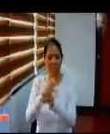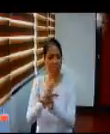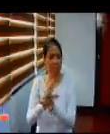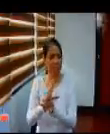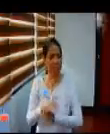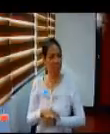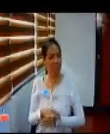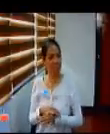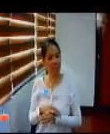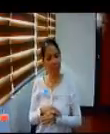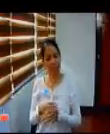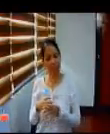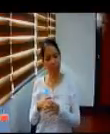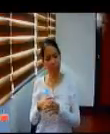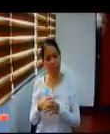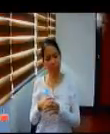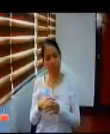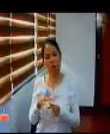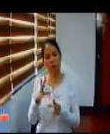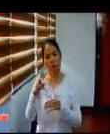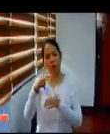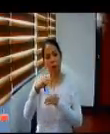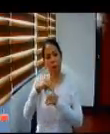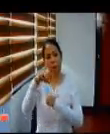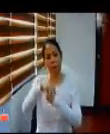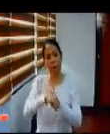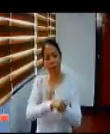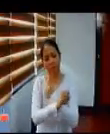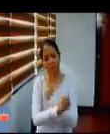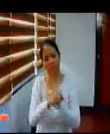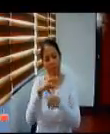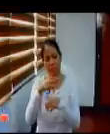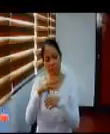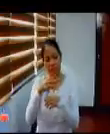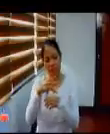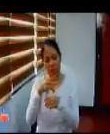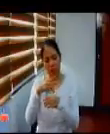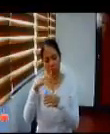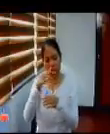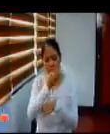our marine and coastal resources, our farmlands, and our forests are all interconnected.